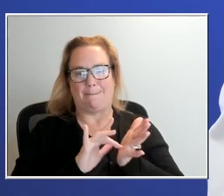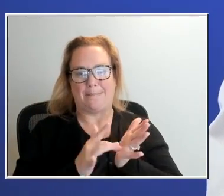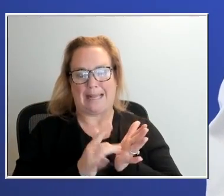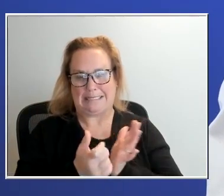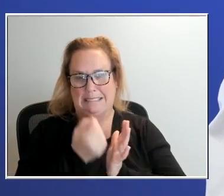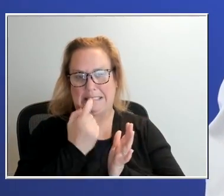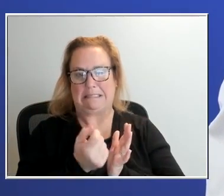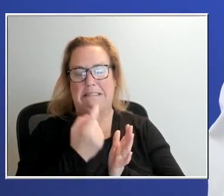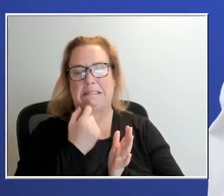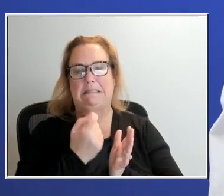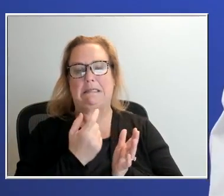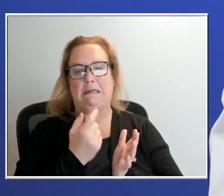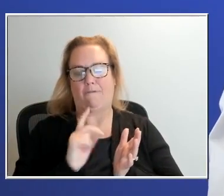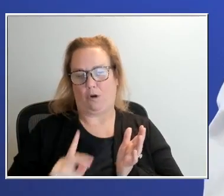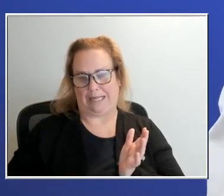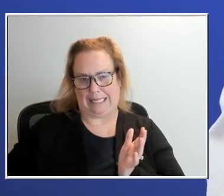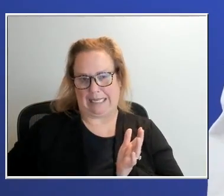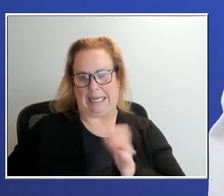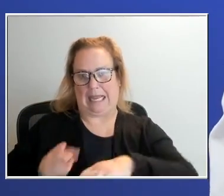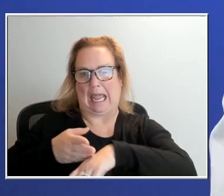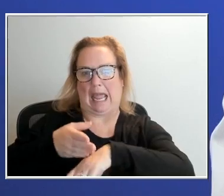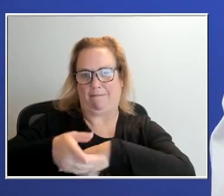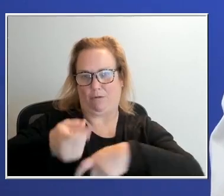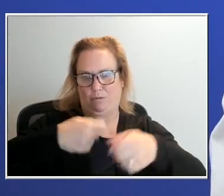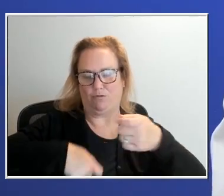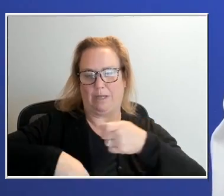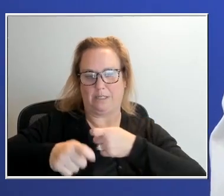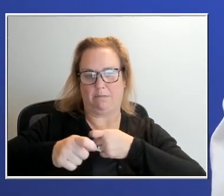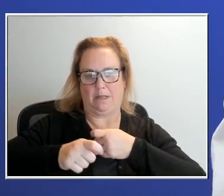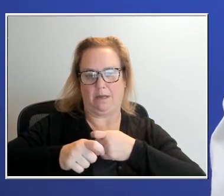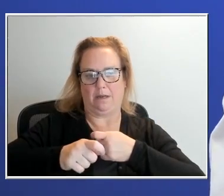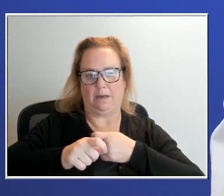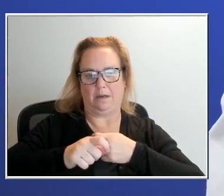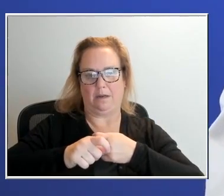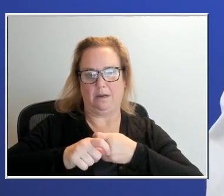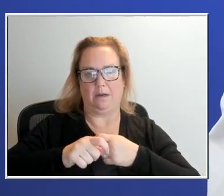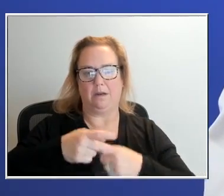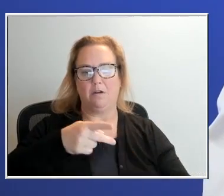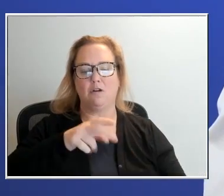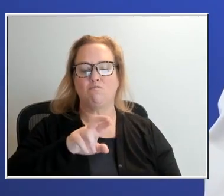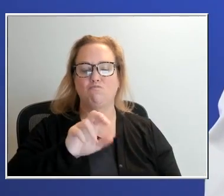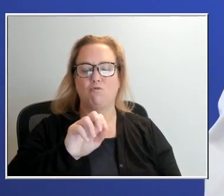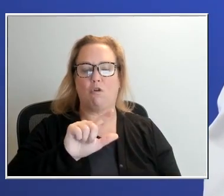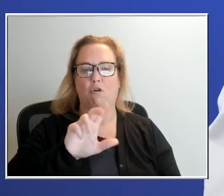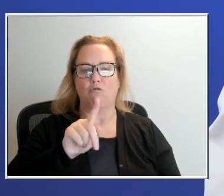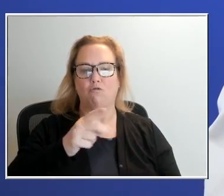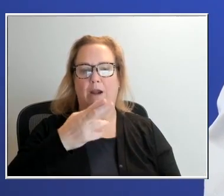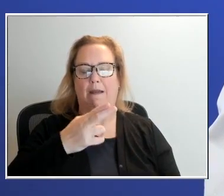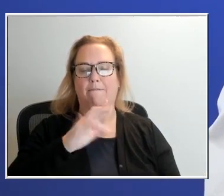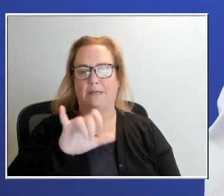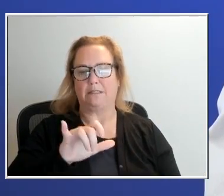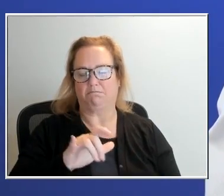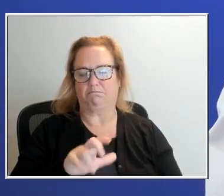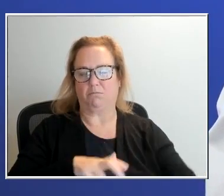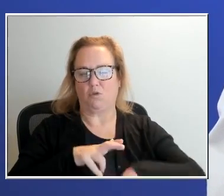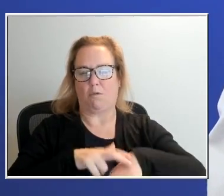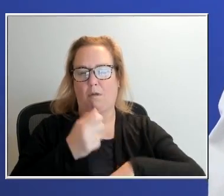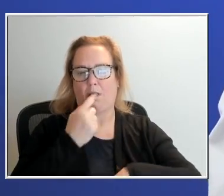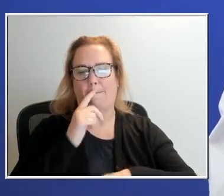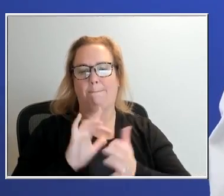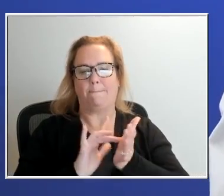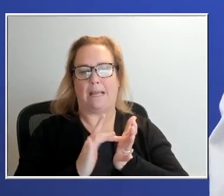we administer after transplant, like Prograf is a common one, or tacrolimus, they're known to be